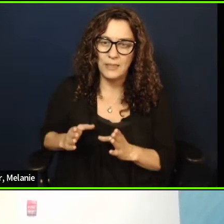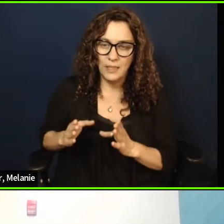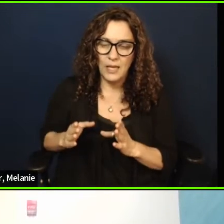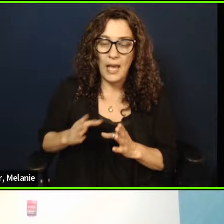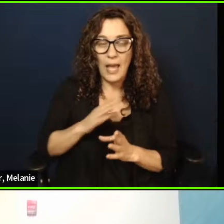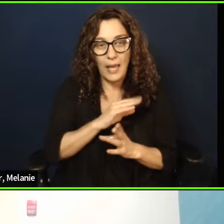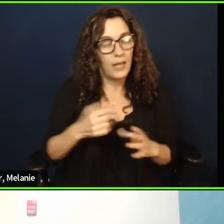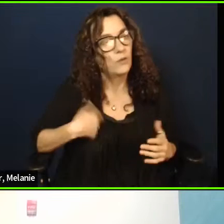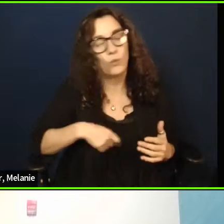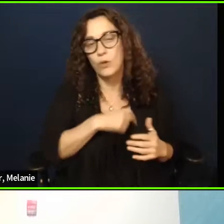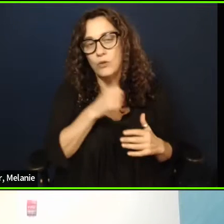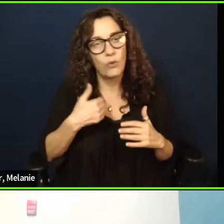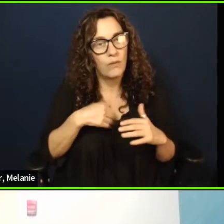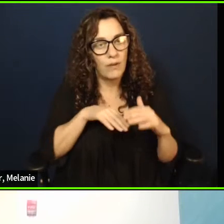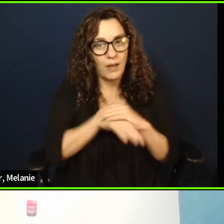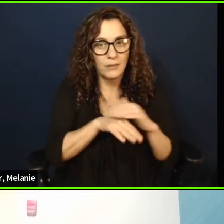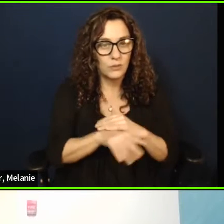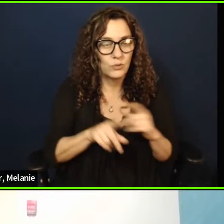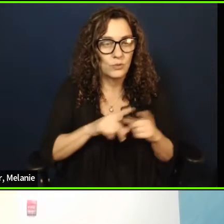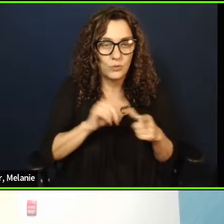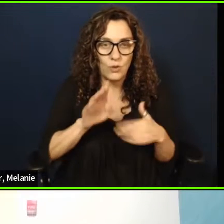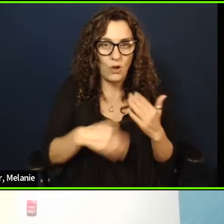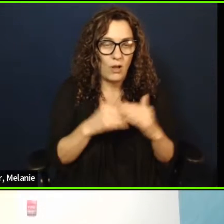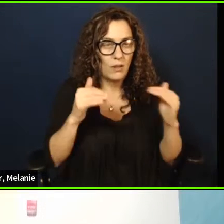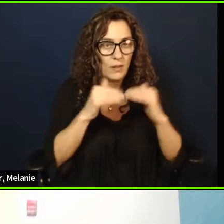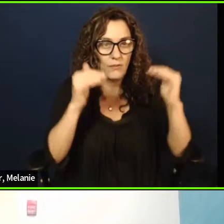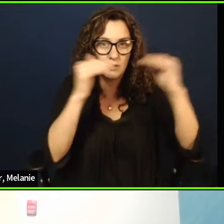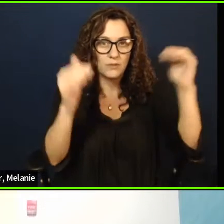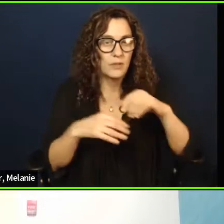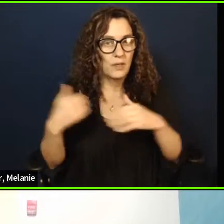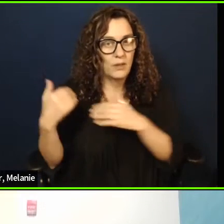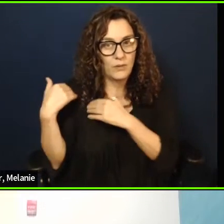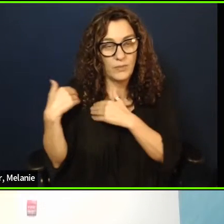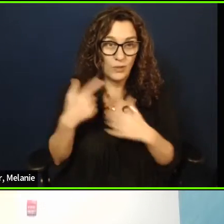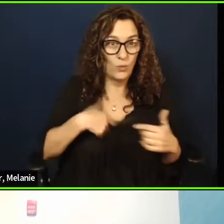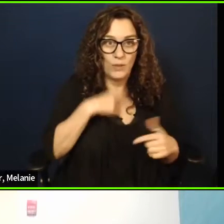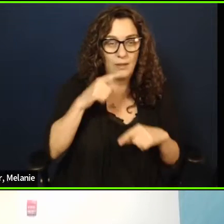access to all levels of accountability like termination.